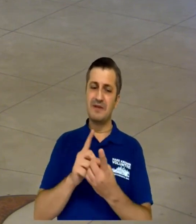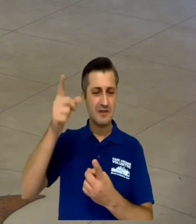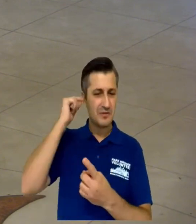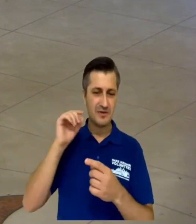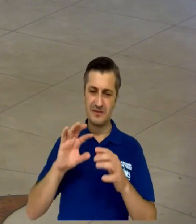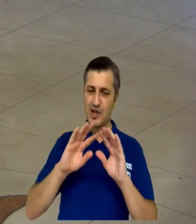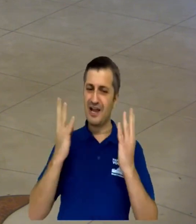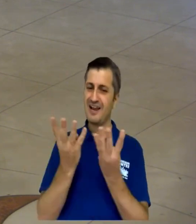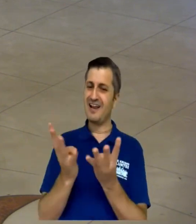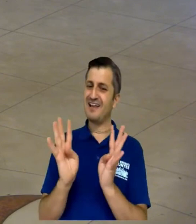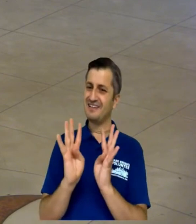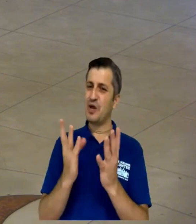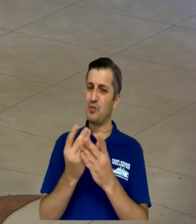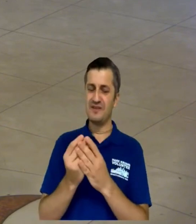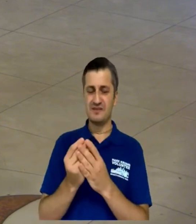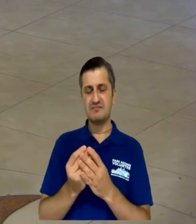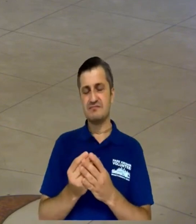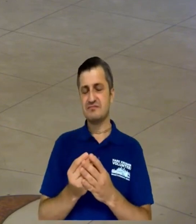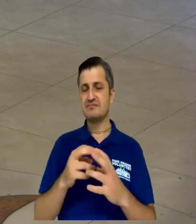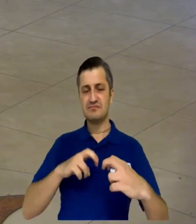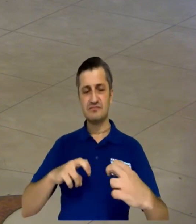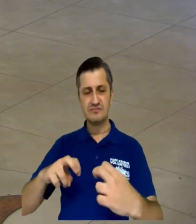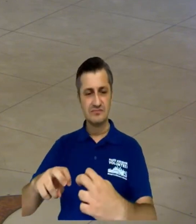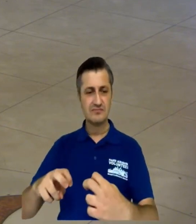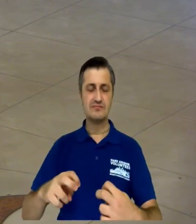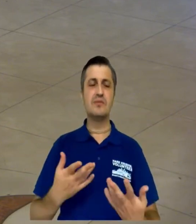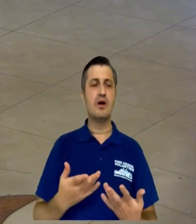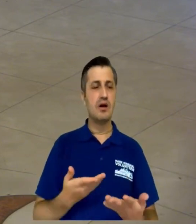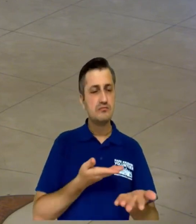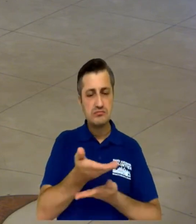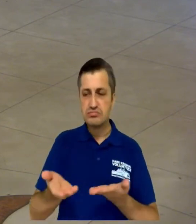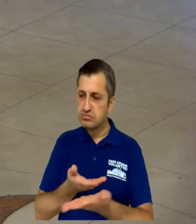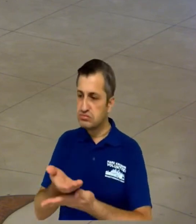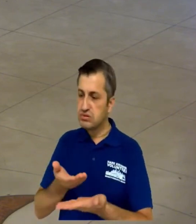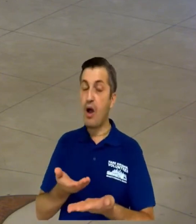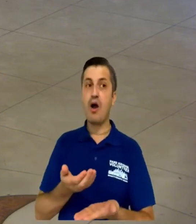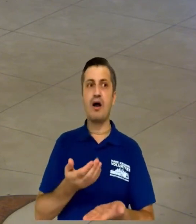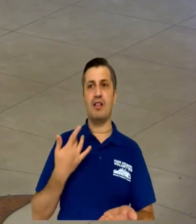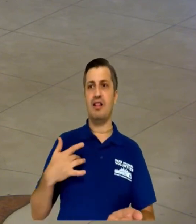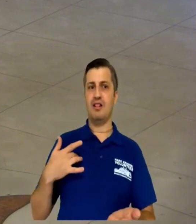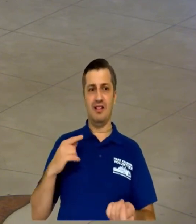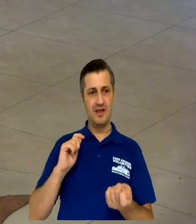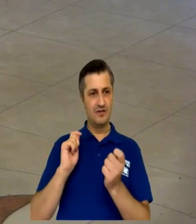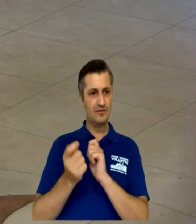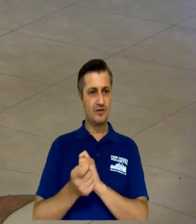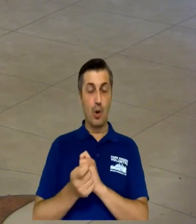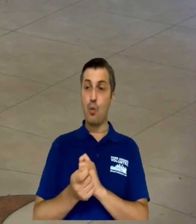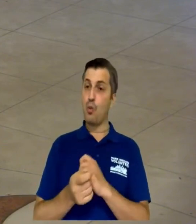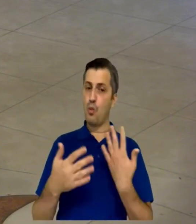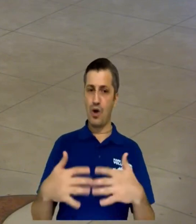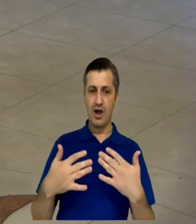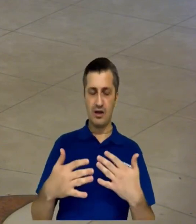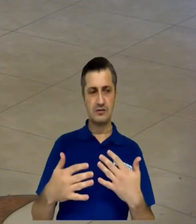and my life was transformed from that point, It's that point that I became really serious in my Krishna consciousness.